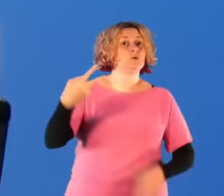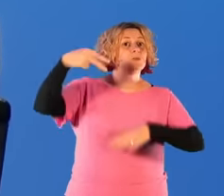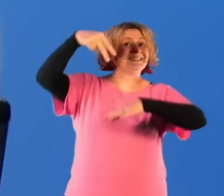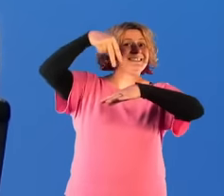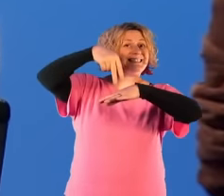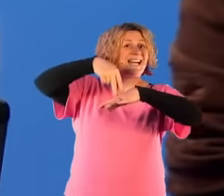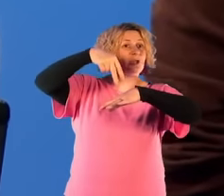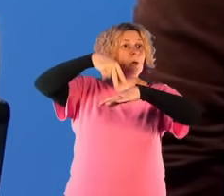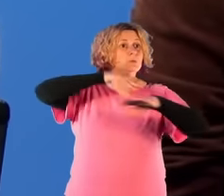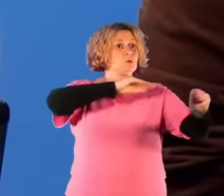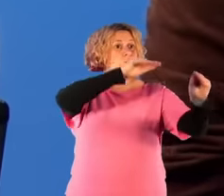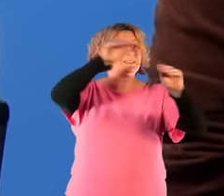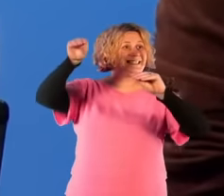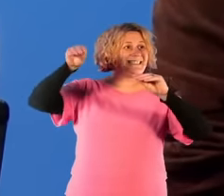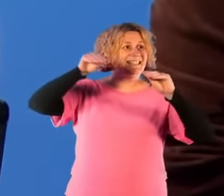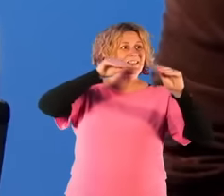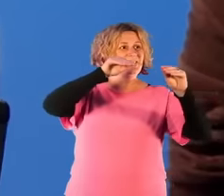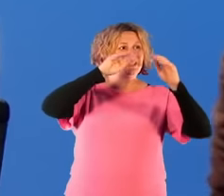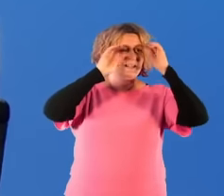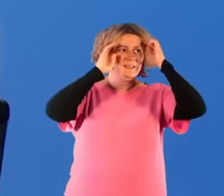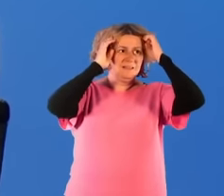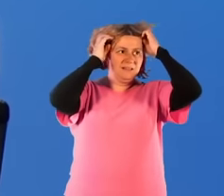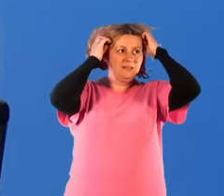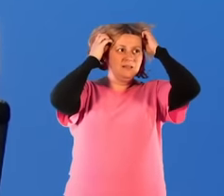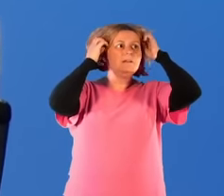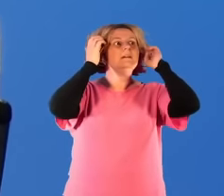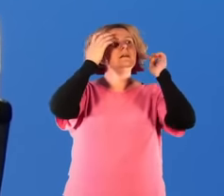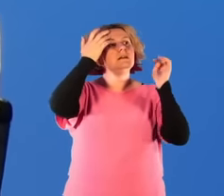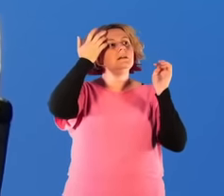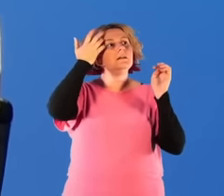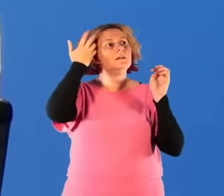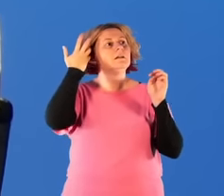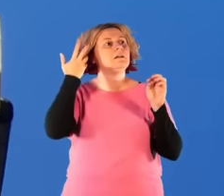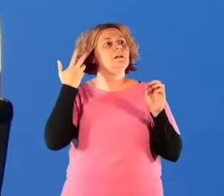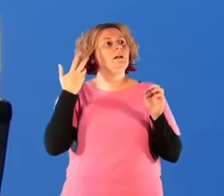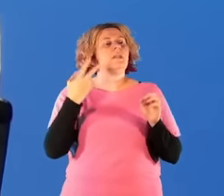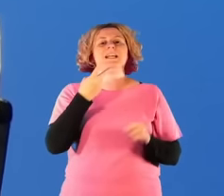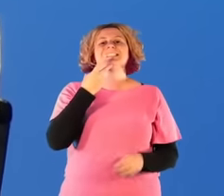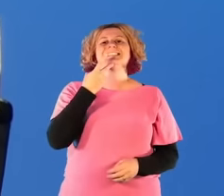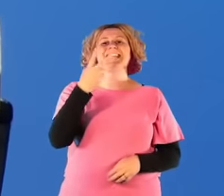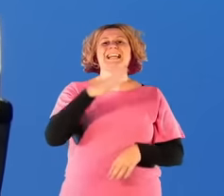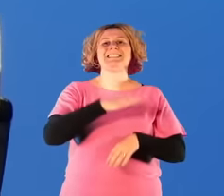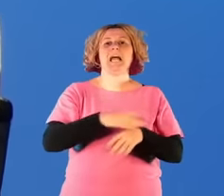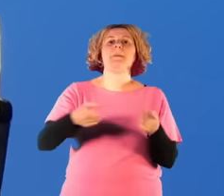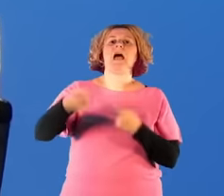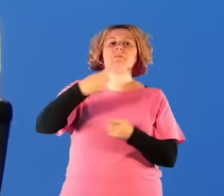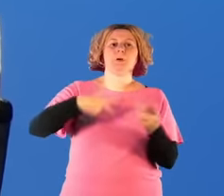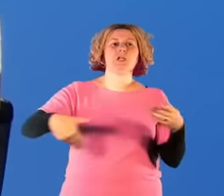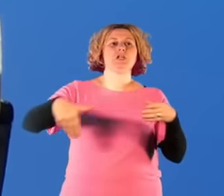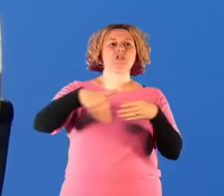as we teach. And then the second time around, if everyone would be happy to join in, give them a round of applause.